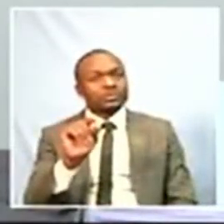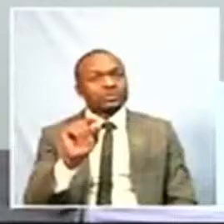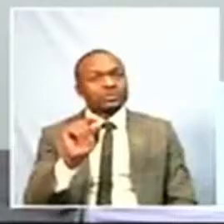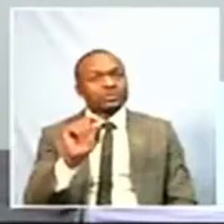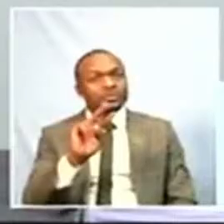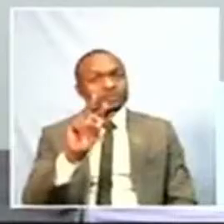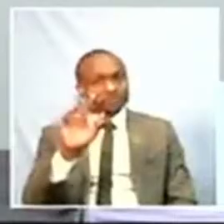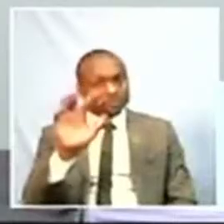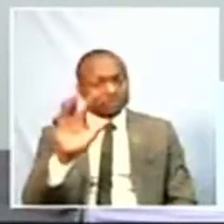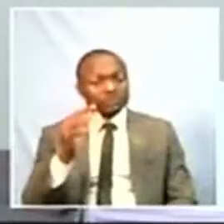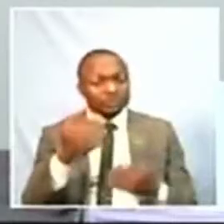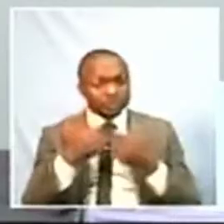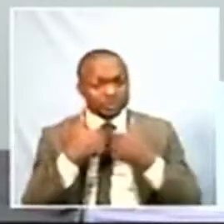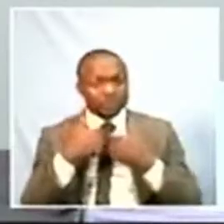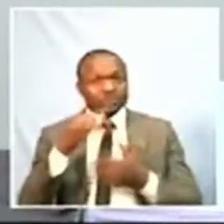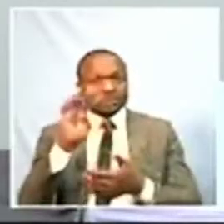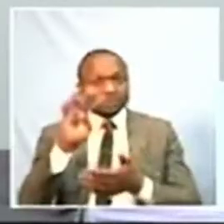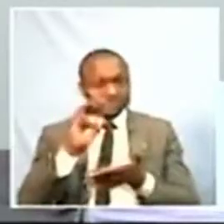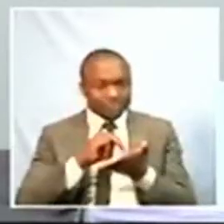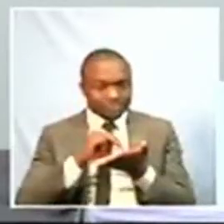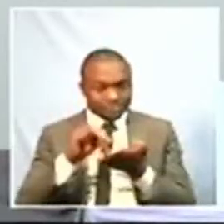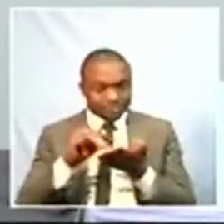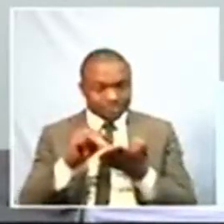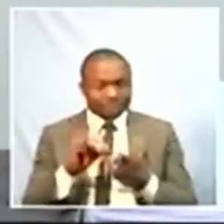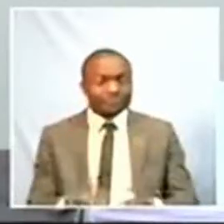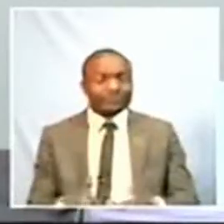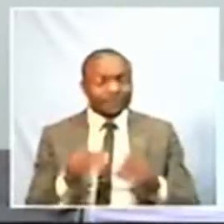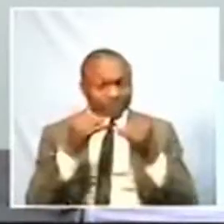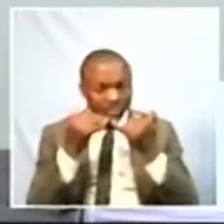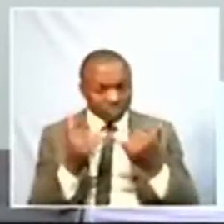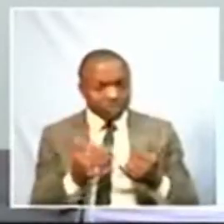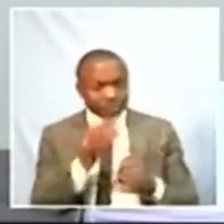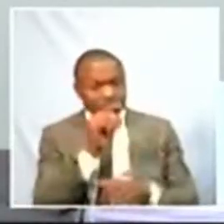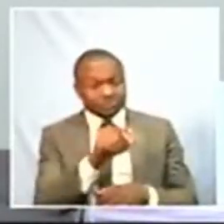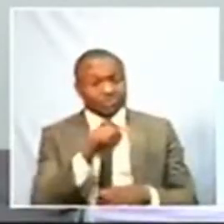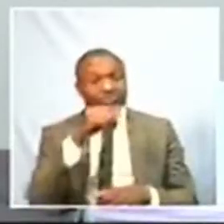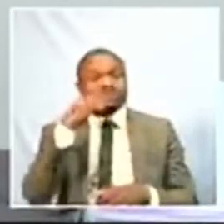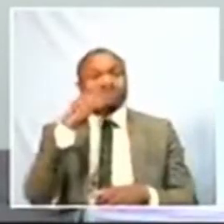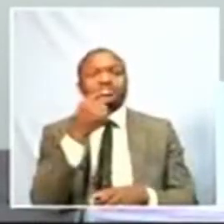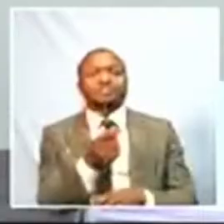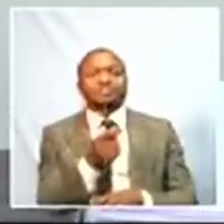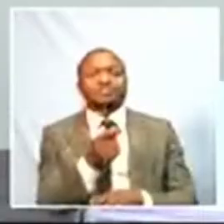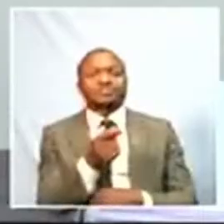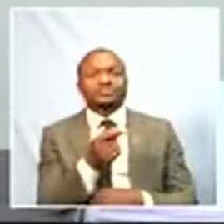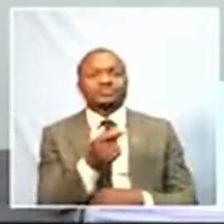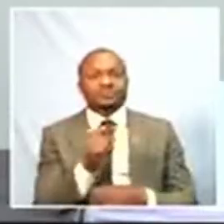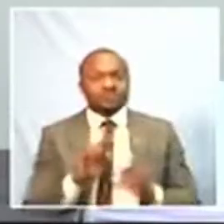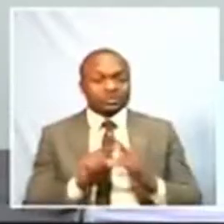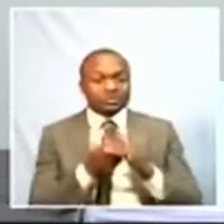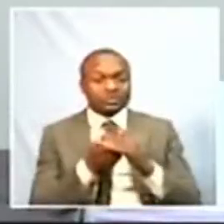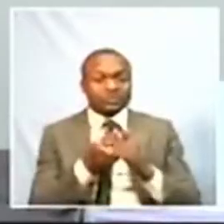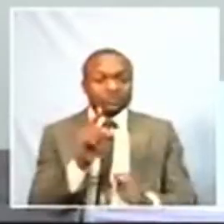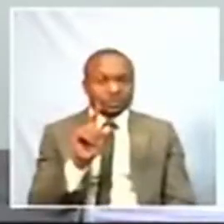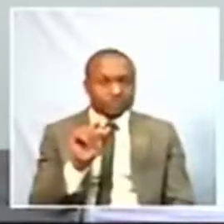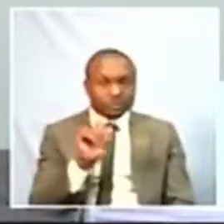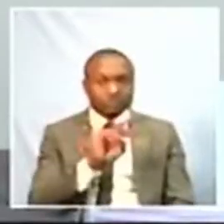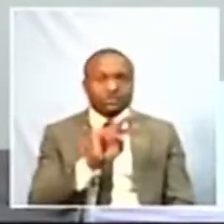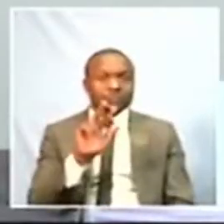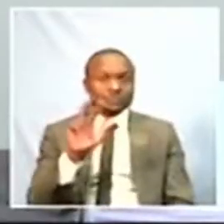2025, we are going to have 4 million. Now you are saying, actually, we started in 2023,